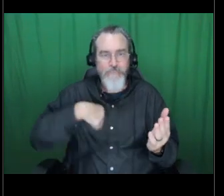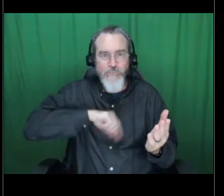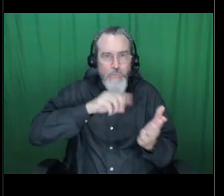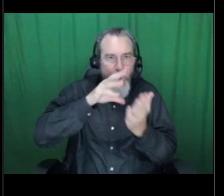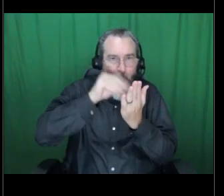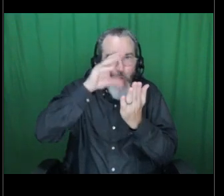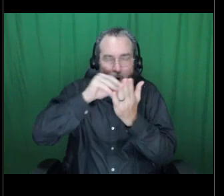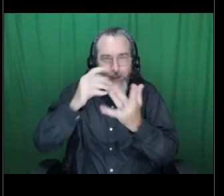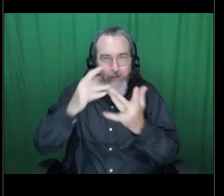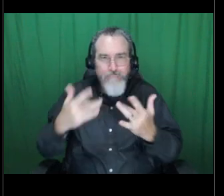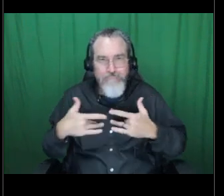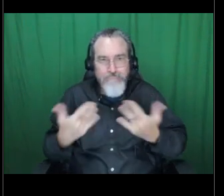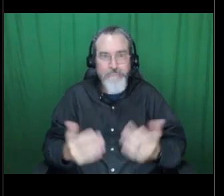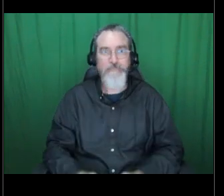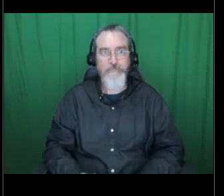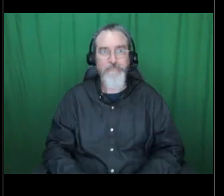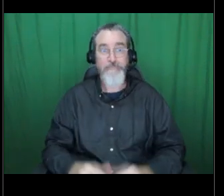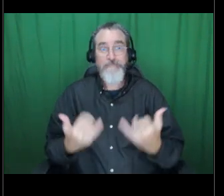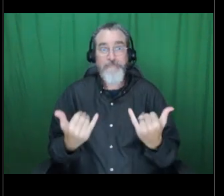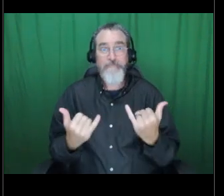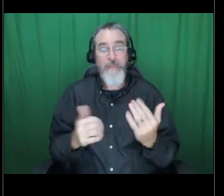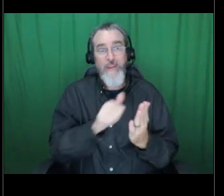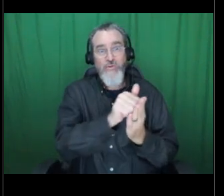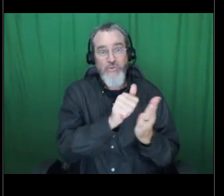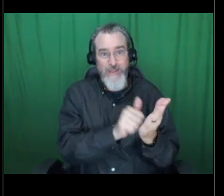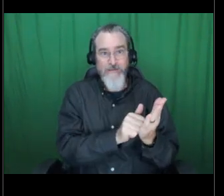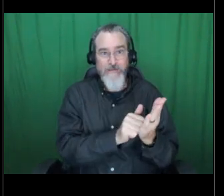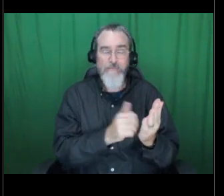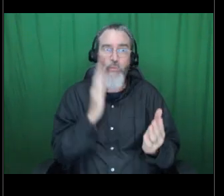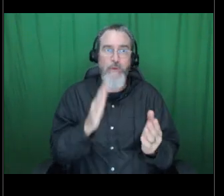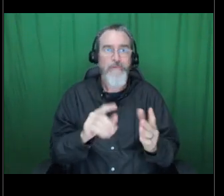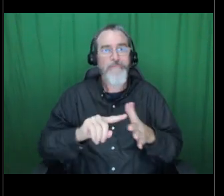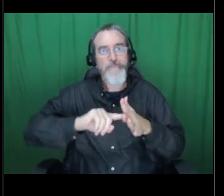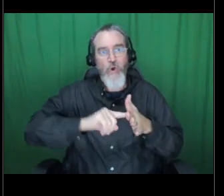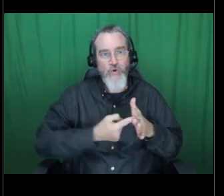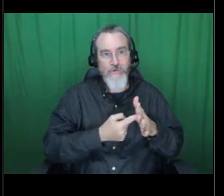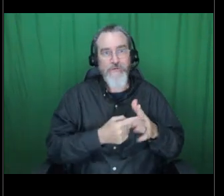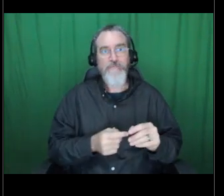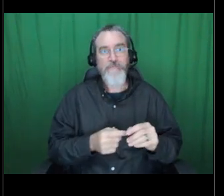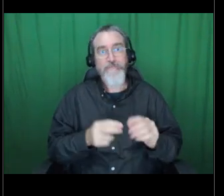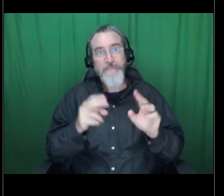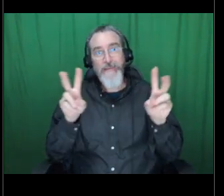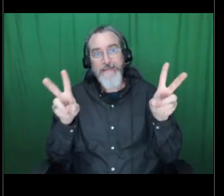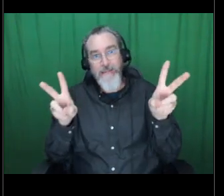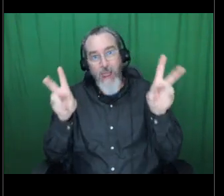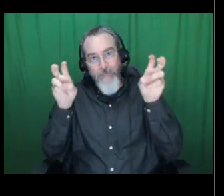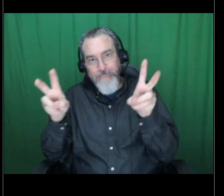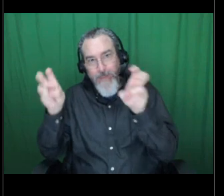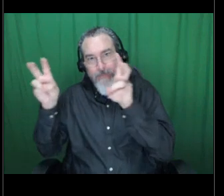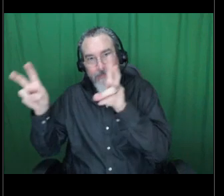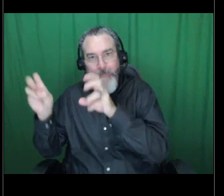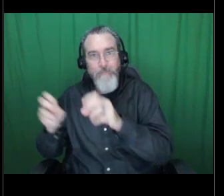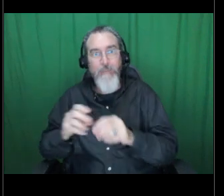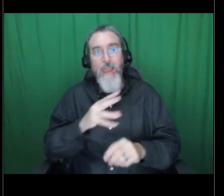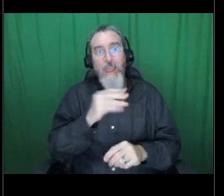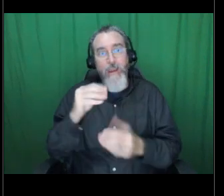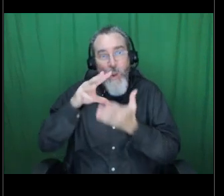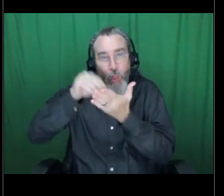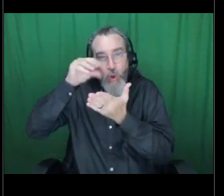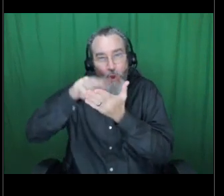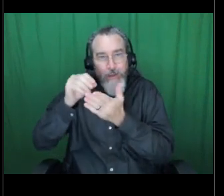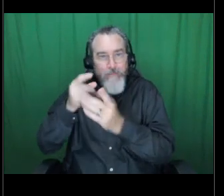Today's agenda includes an introduction, topics, and learning objectives to help